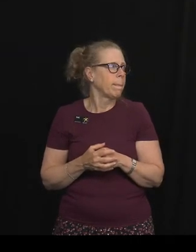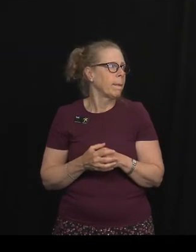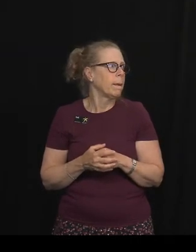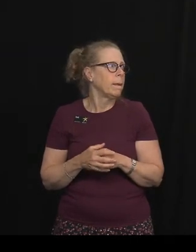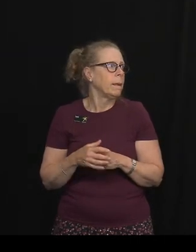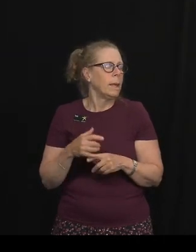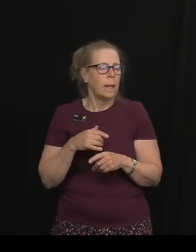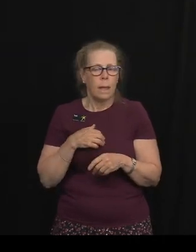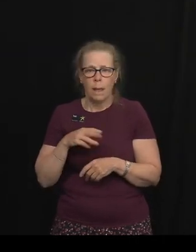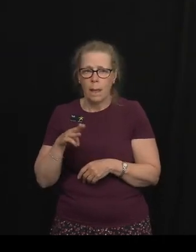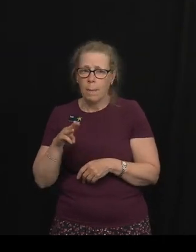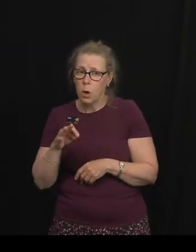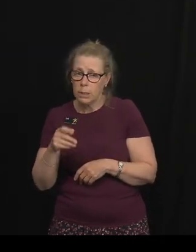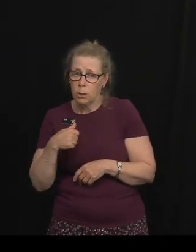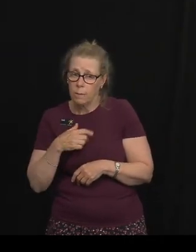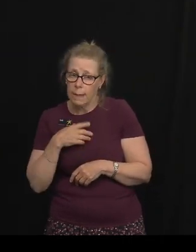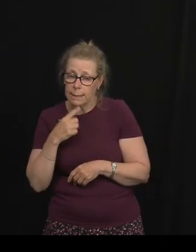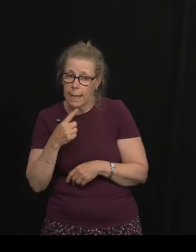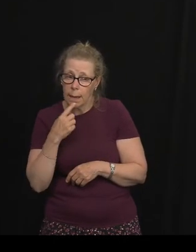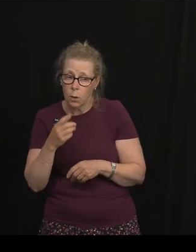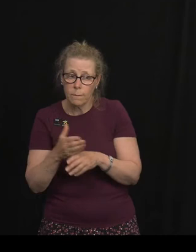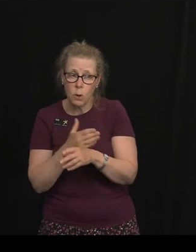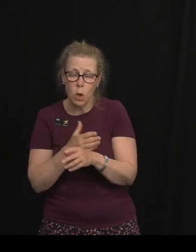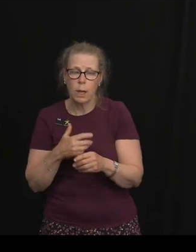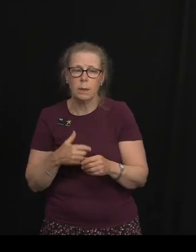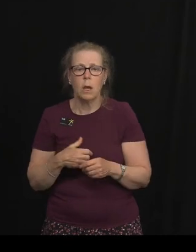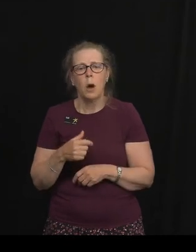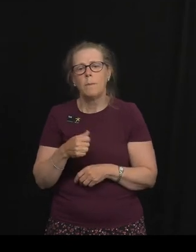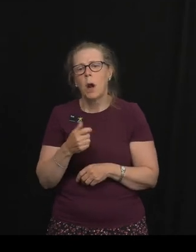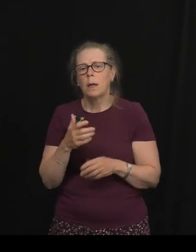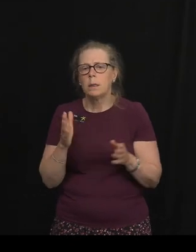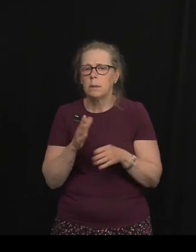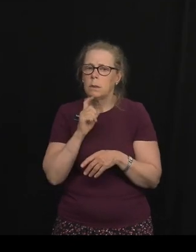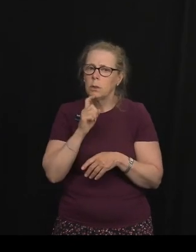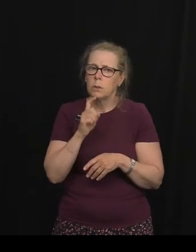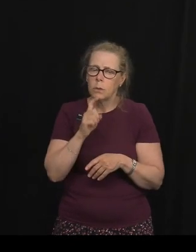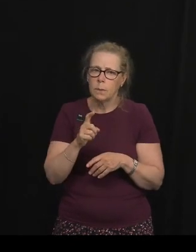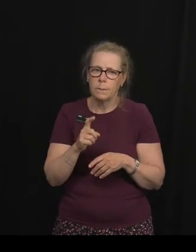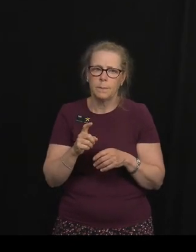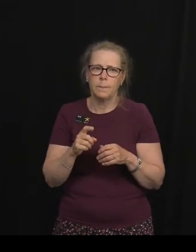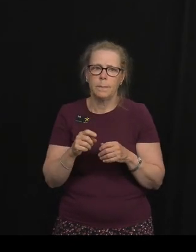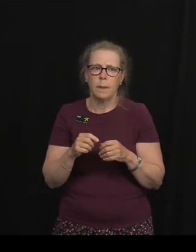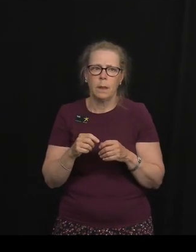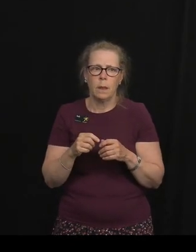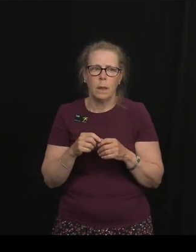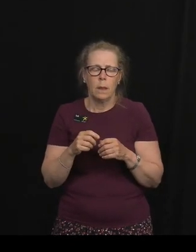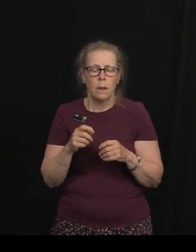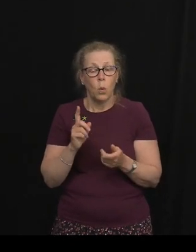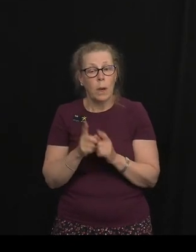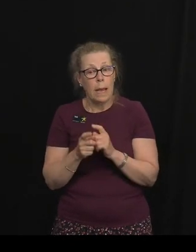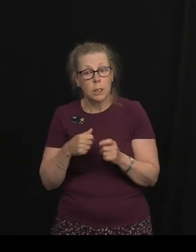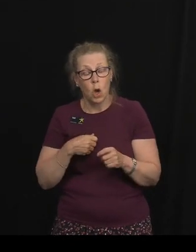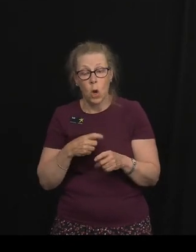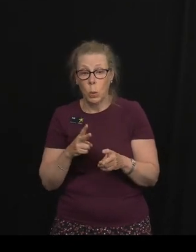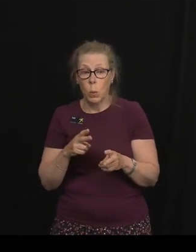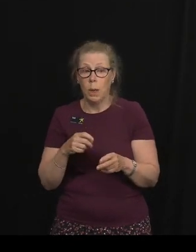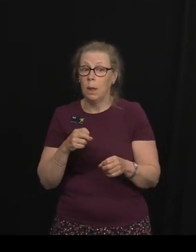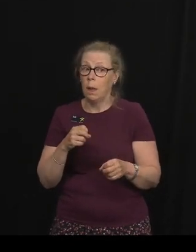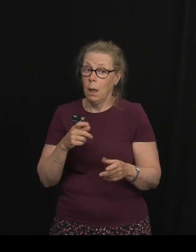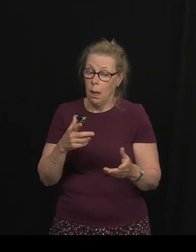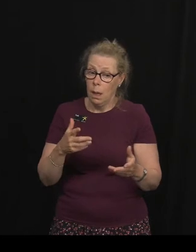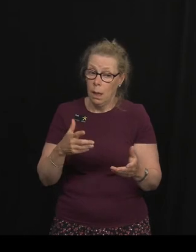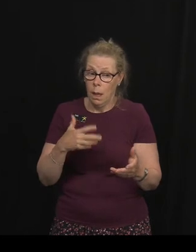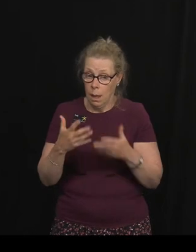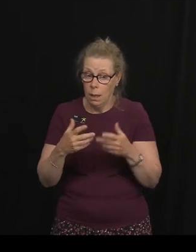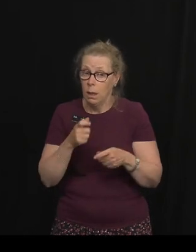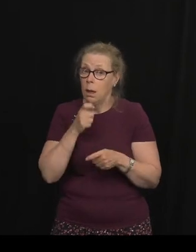wanted to say something? A quick comment here to Anders or a question. Maybe I'm in deep water now, but I would still claim that the